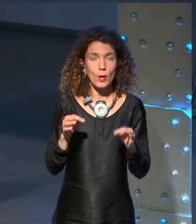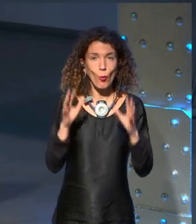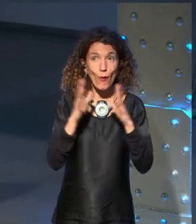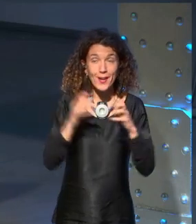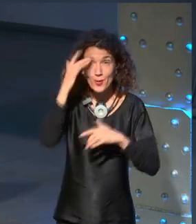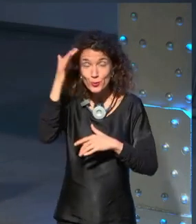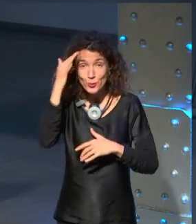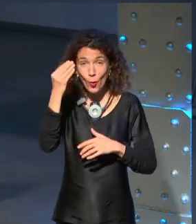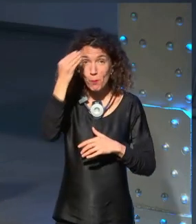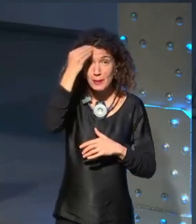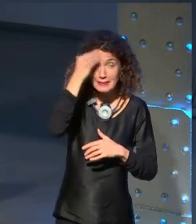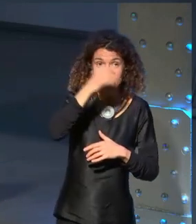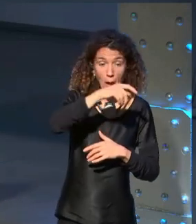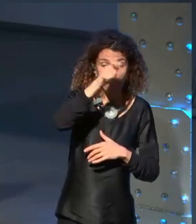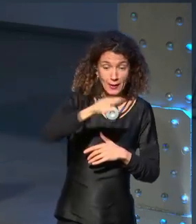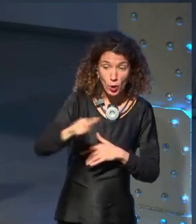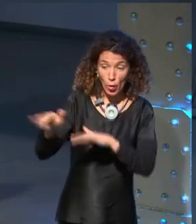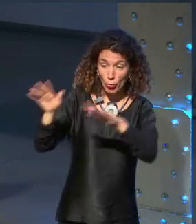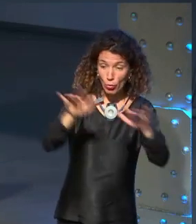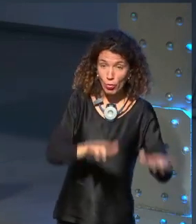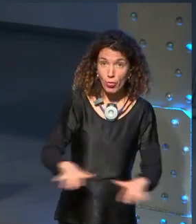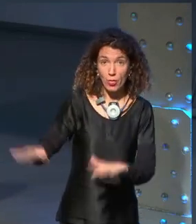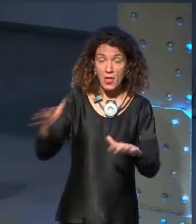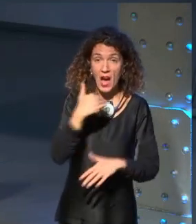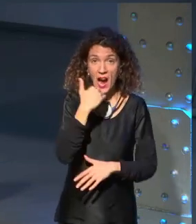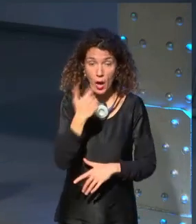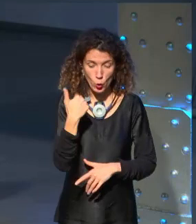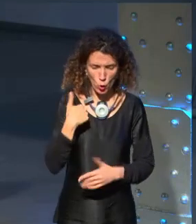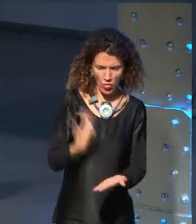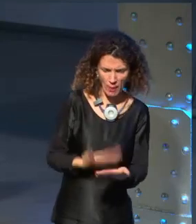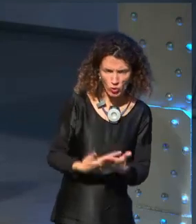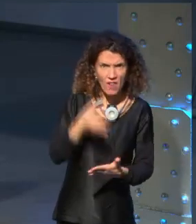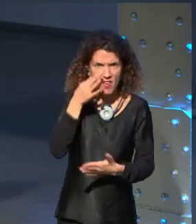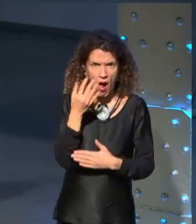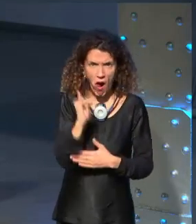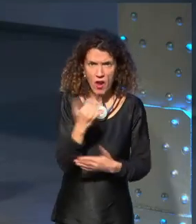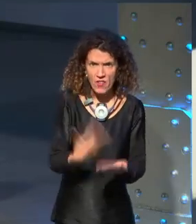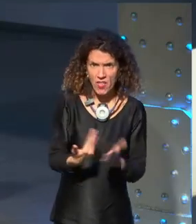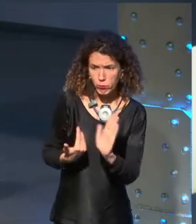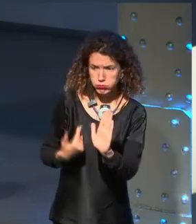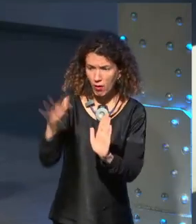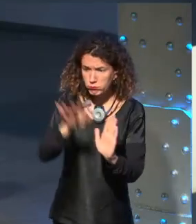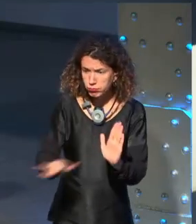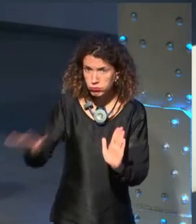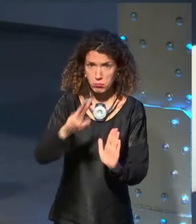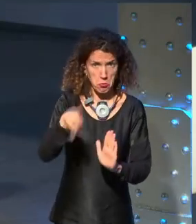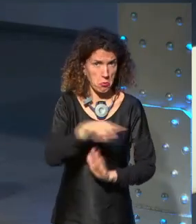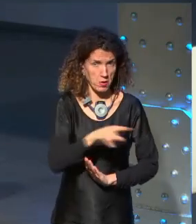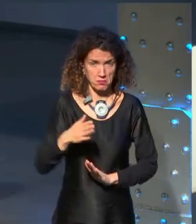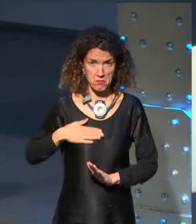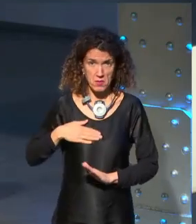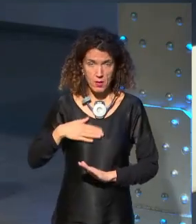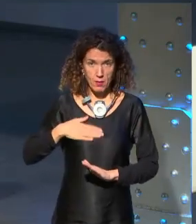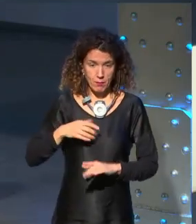I want people to see the truth of this or that. That's not part of my DNA. That's not what I'm interested